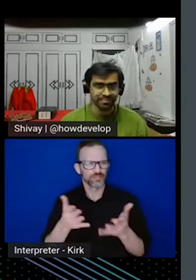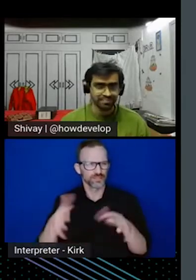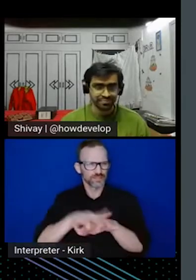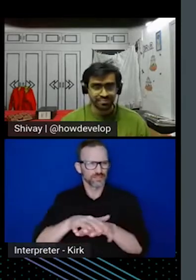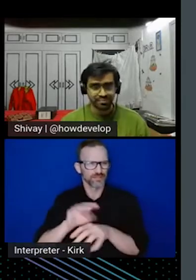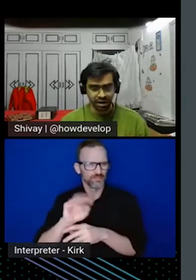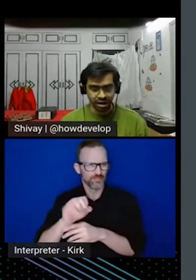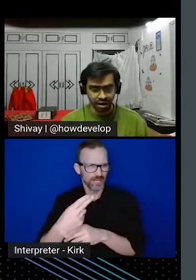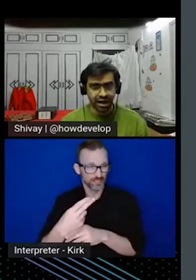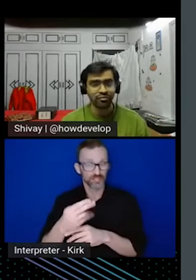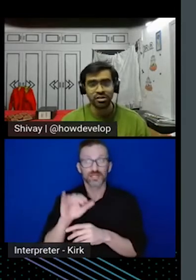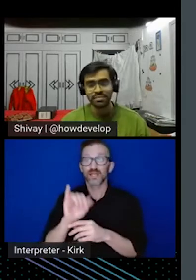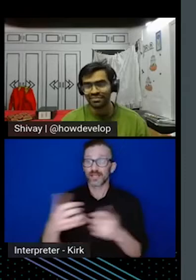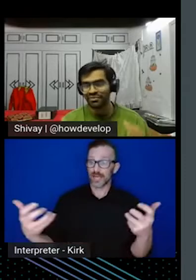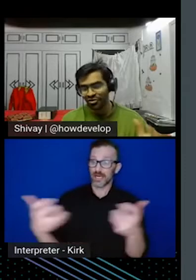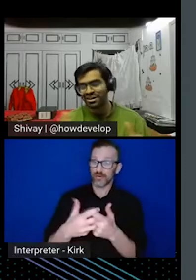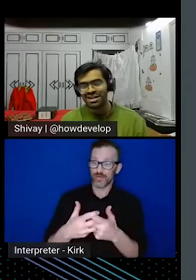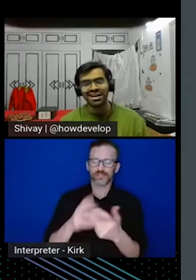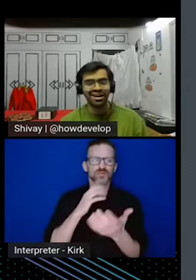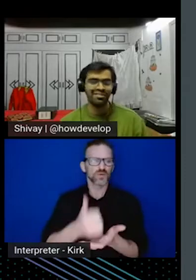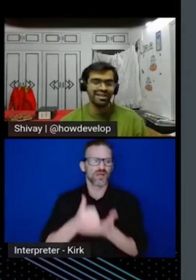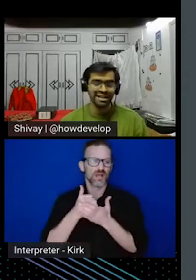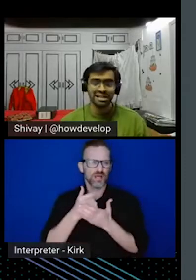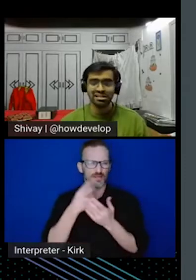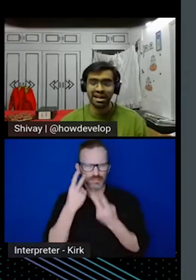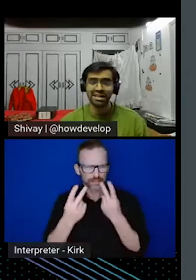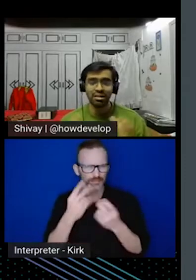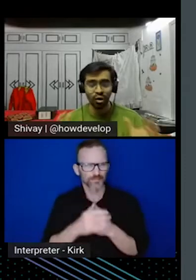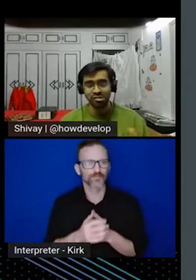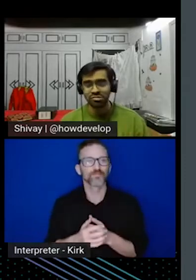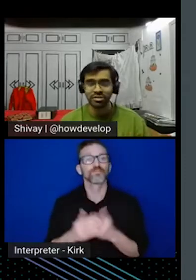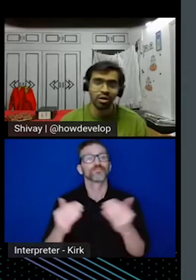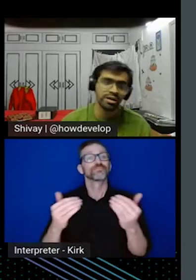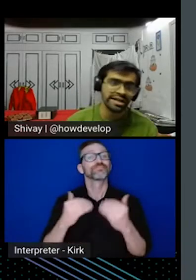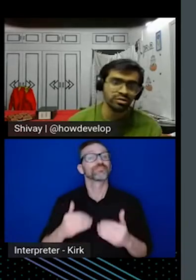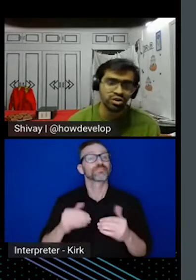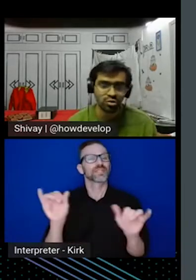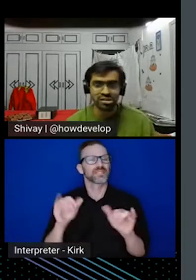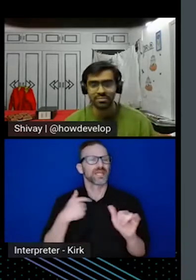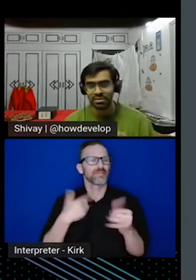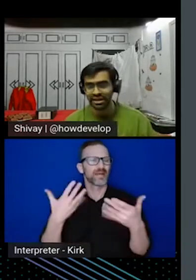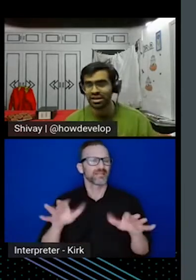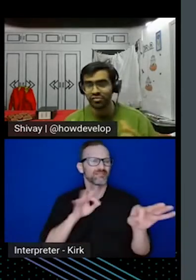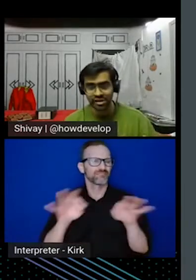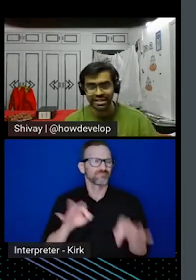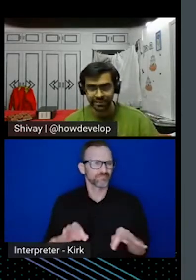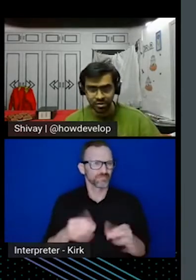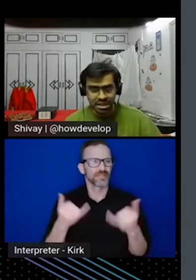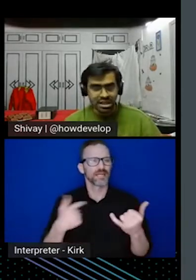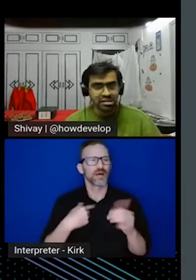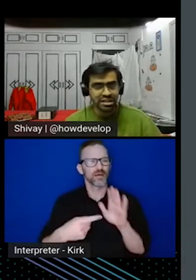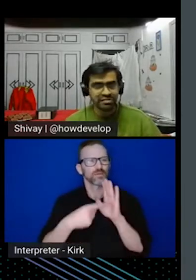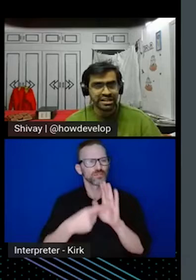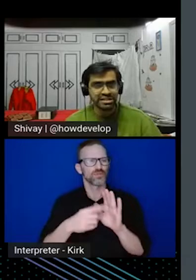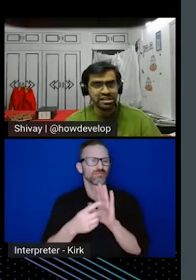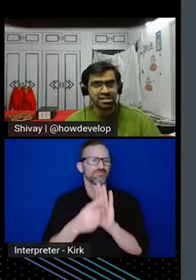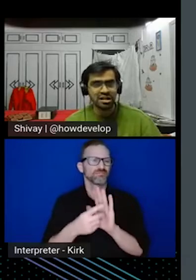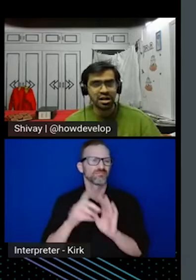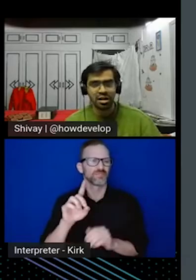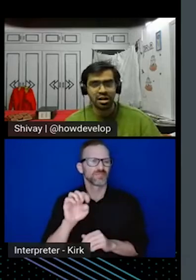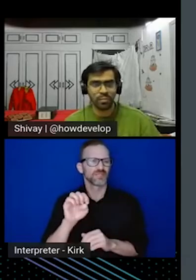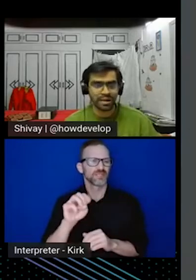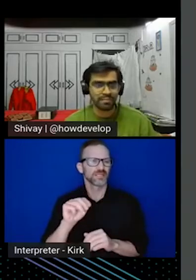helpful. And of course, like before we end this, I'll also now like to show some like a working demo. So I'll quickly